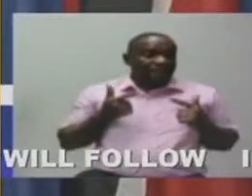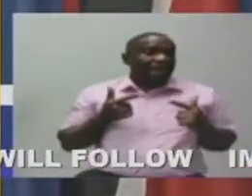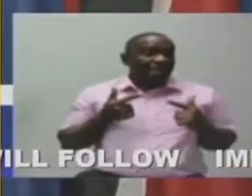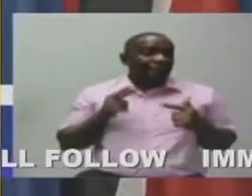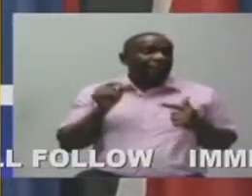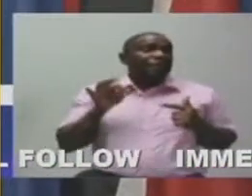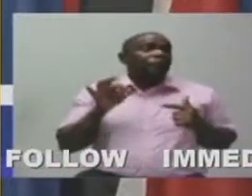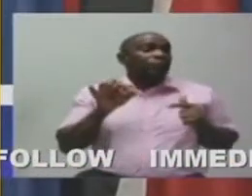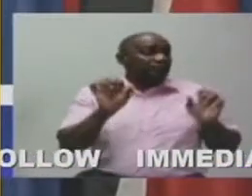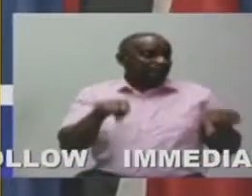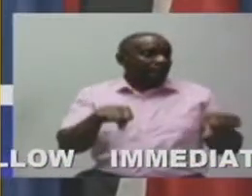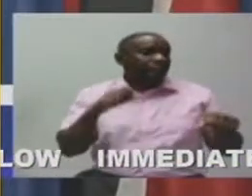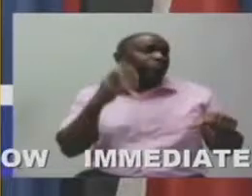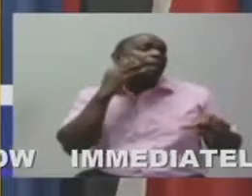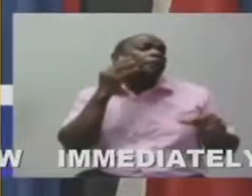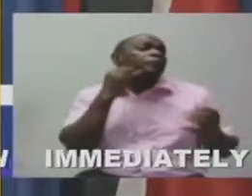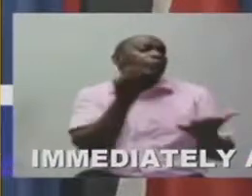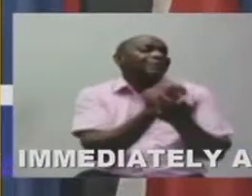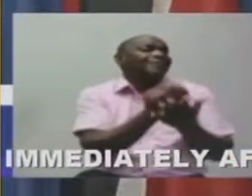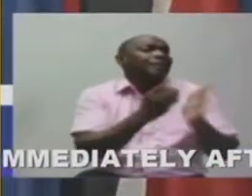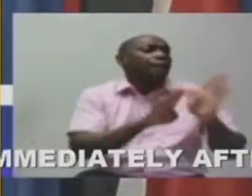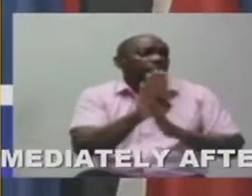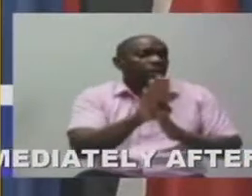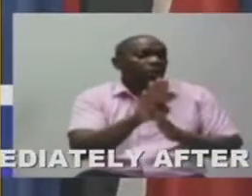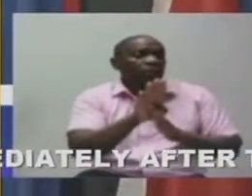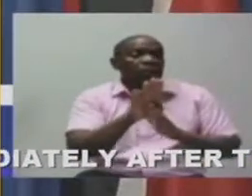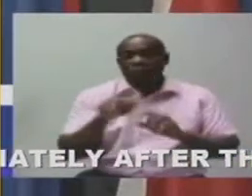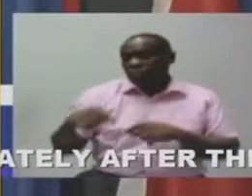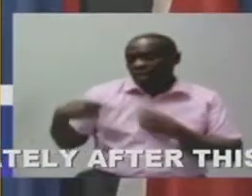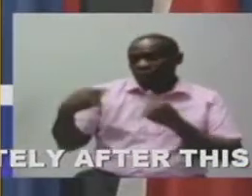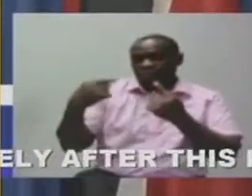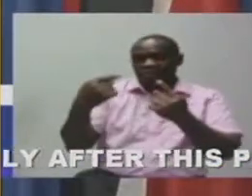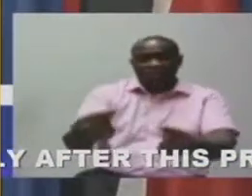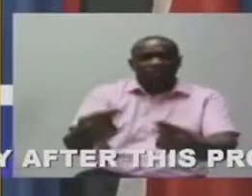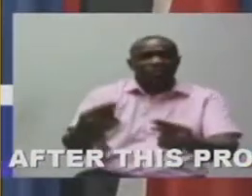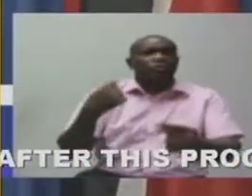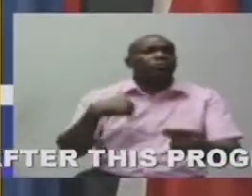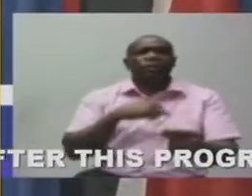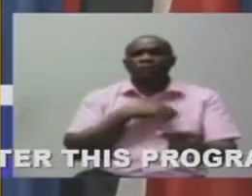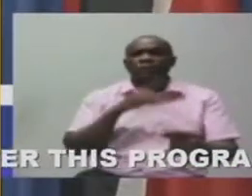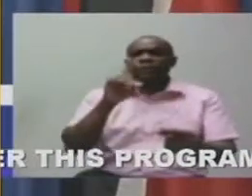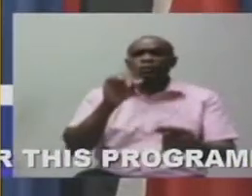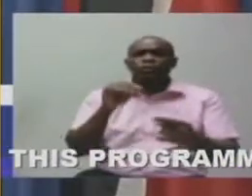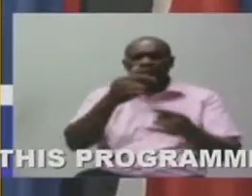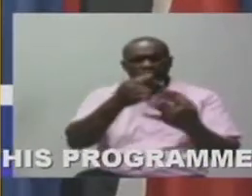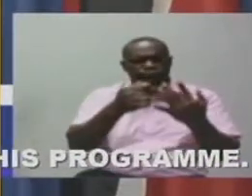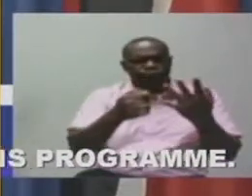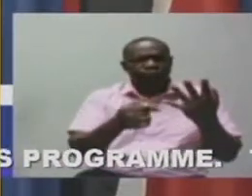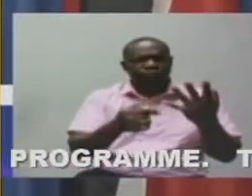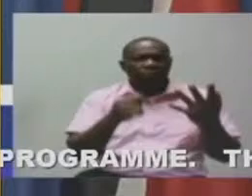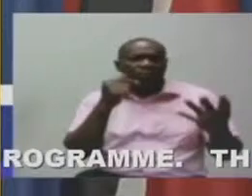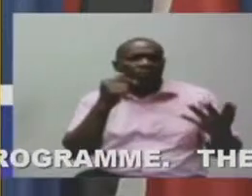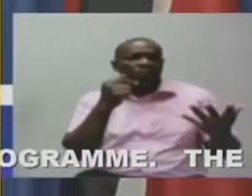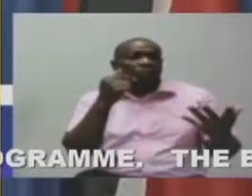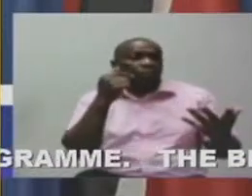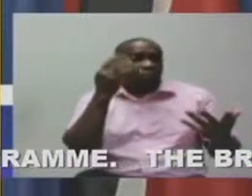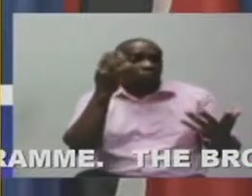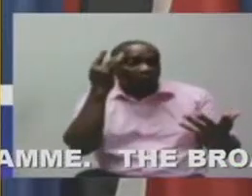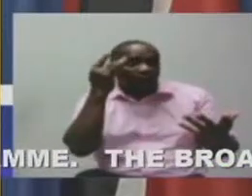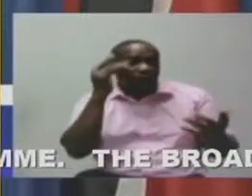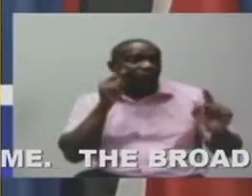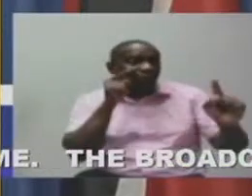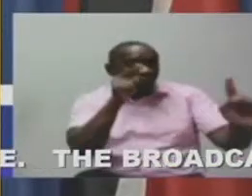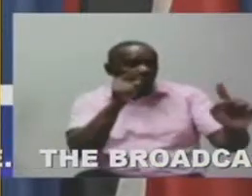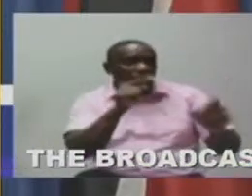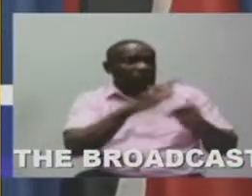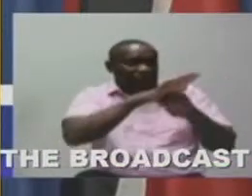we have been doing to protect ourselves have been the things that have been depressing economic activity. And that is why I'm saying,